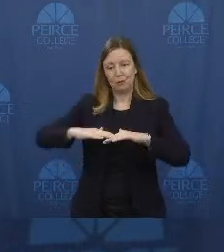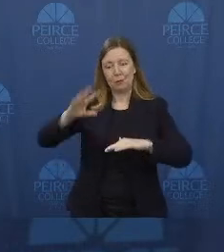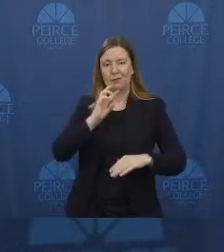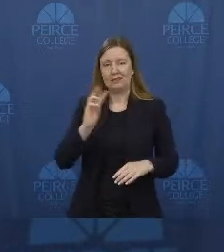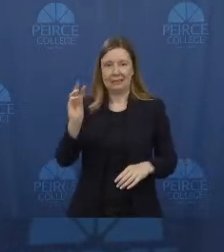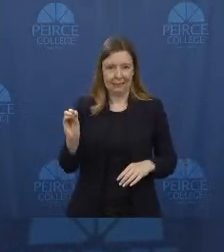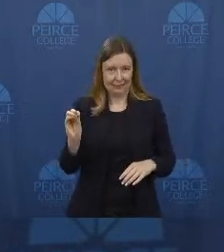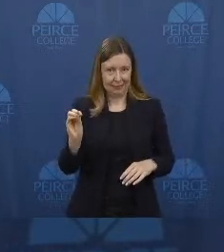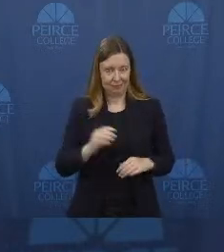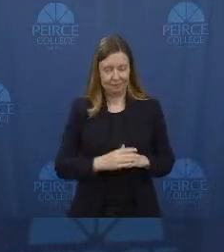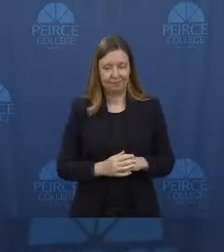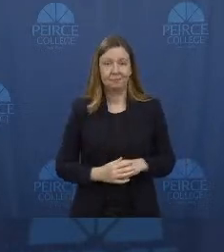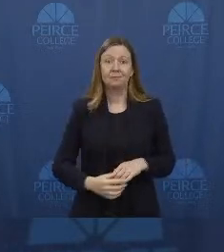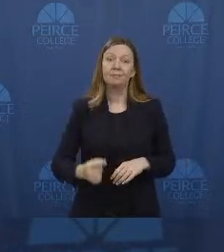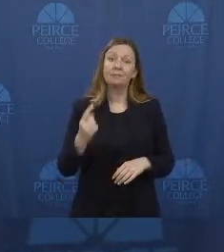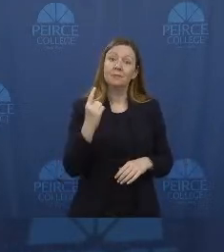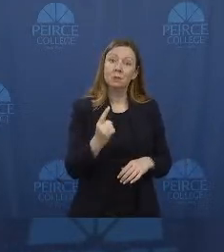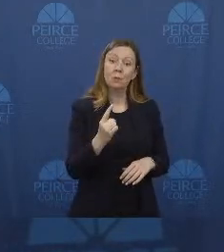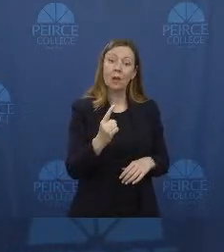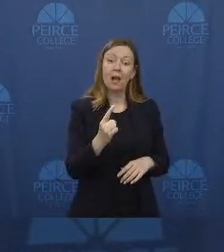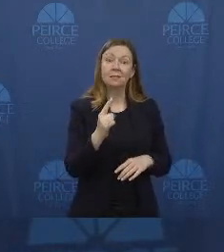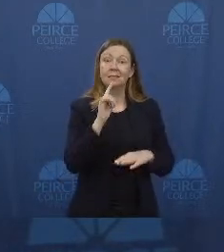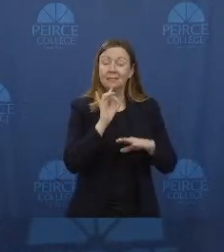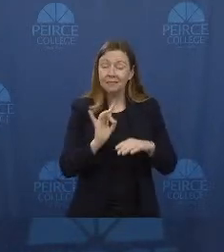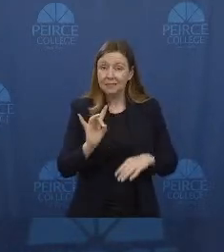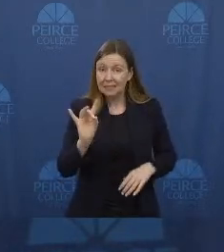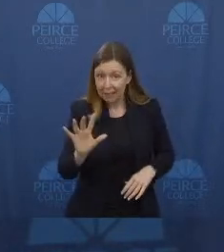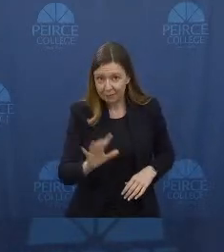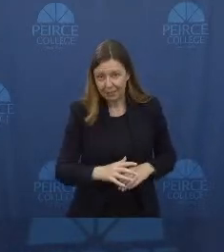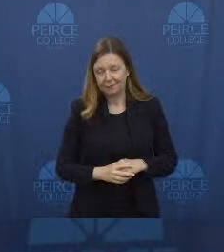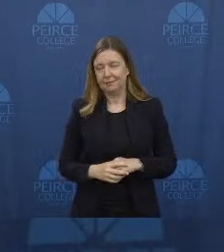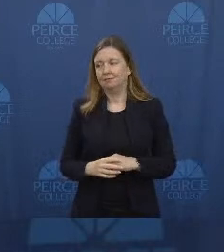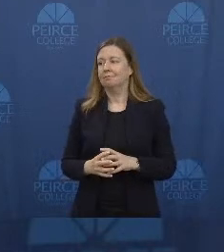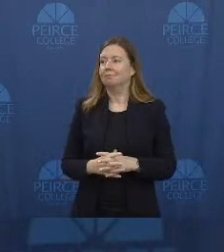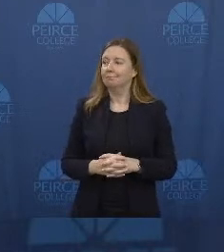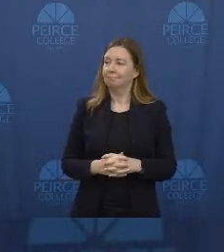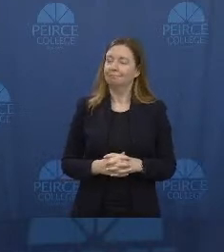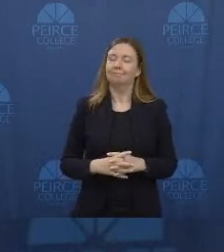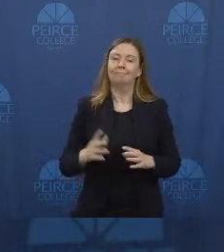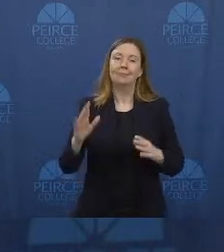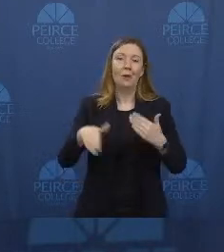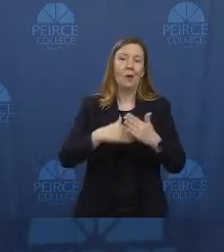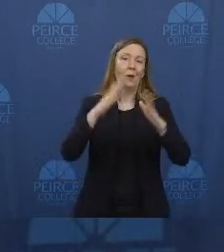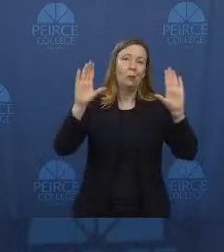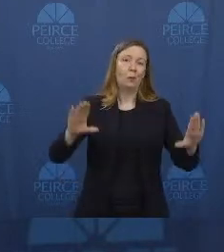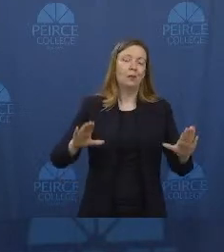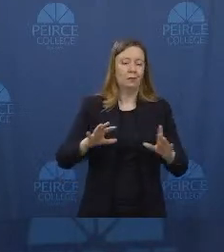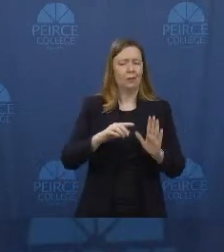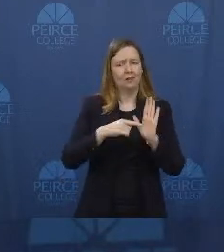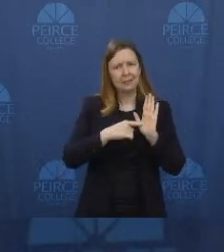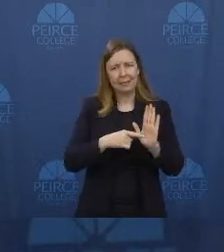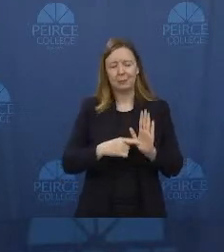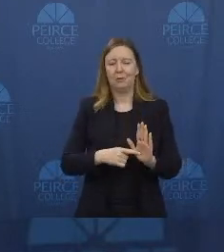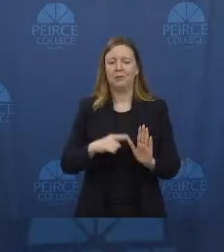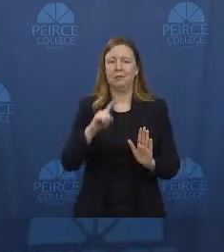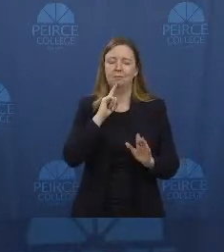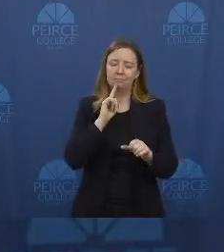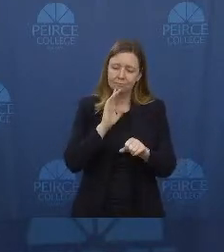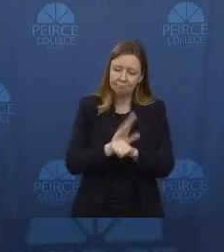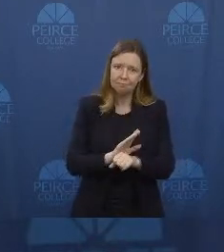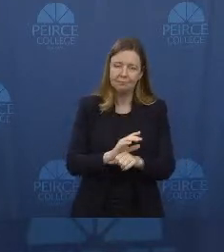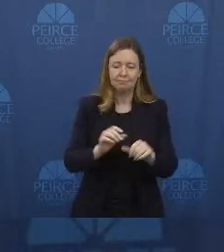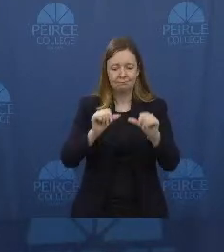60 and 1 who is 85 years young. All wonderful examples of a commitment